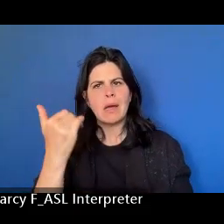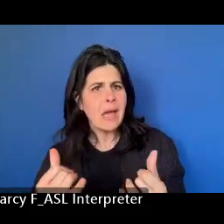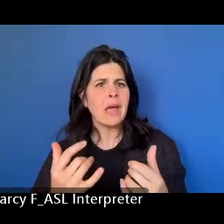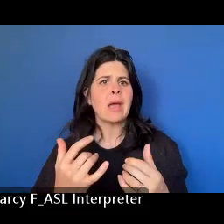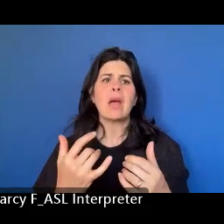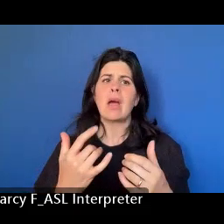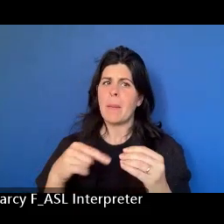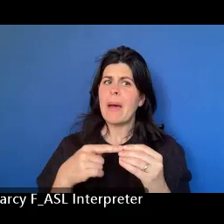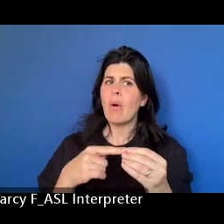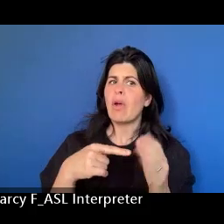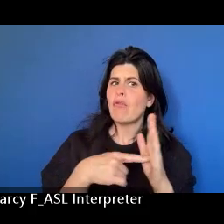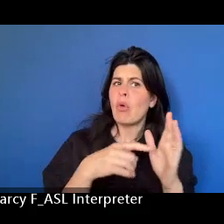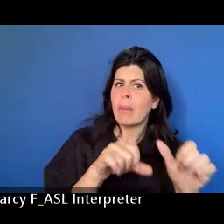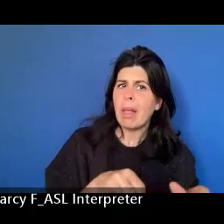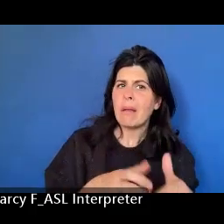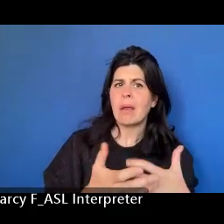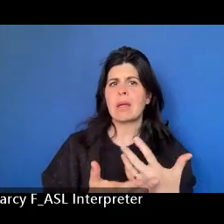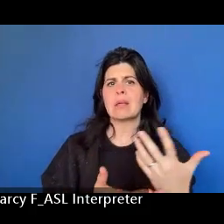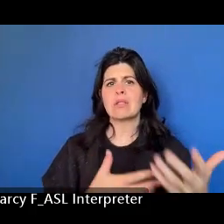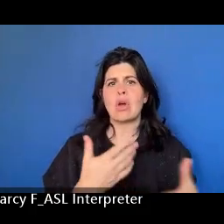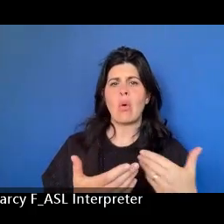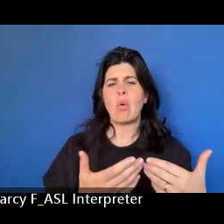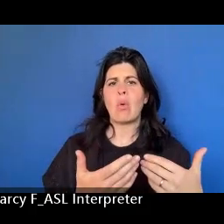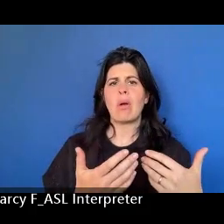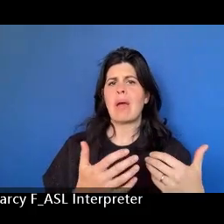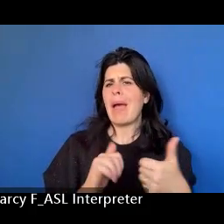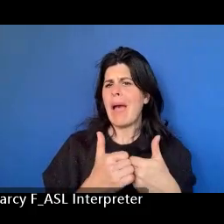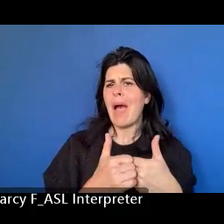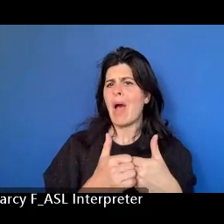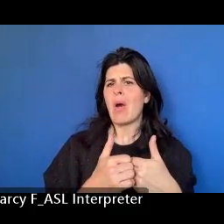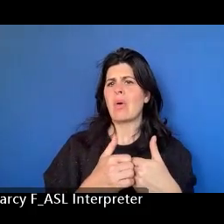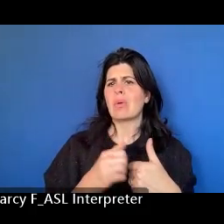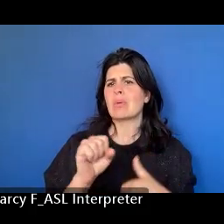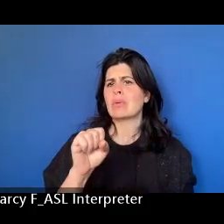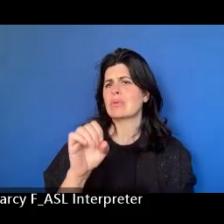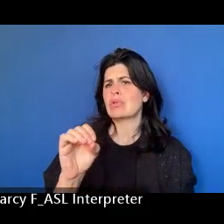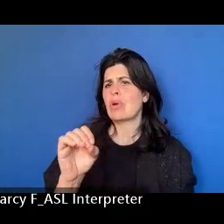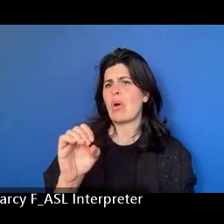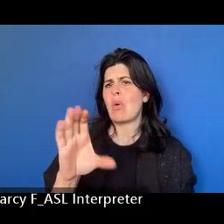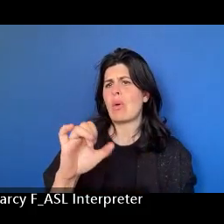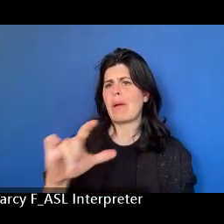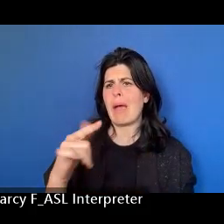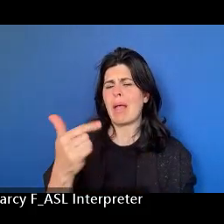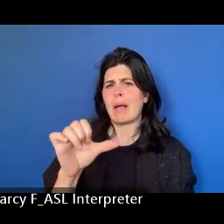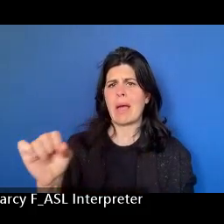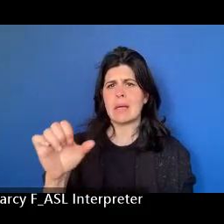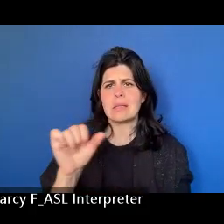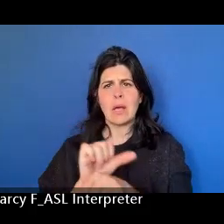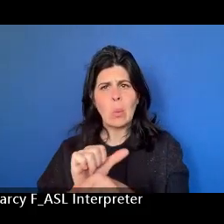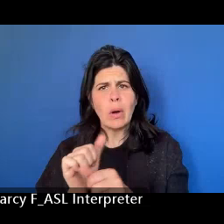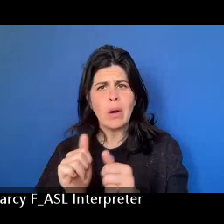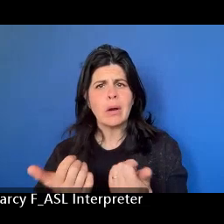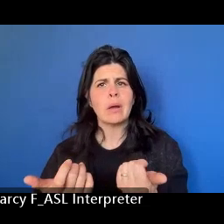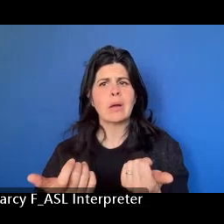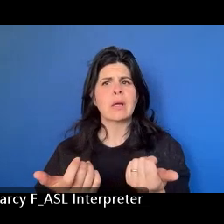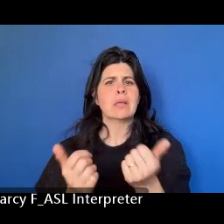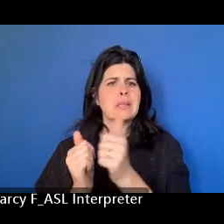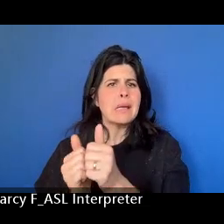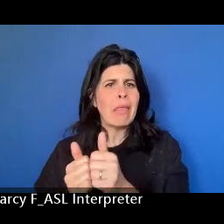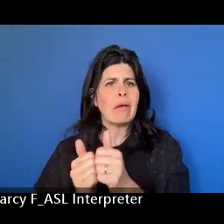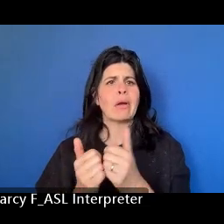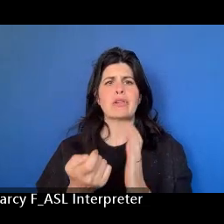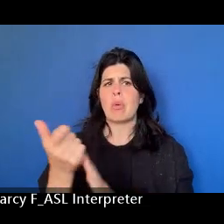ourselves. So along those lines, also how SoCalGas would work with our various electricity suppliers to remove the burden of electrification, since